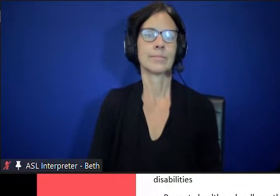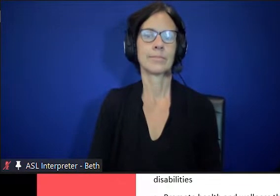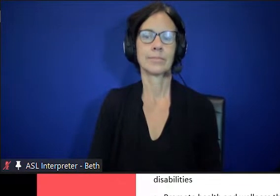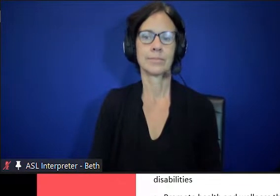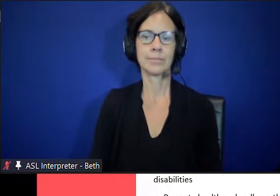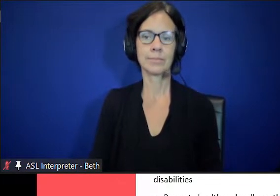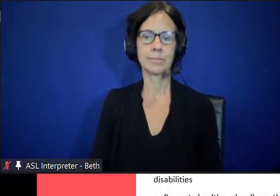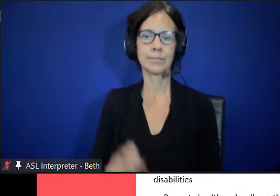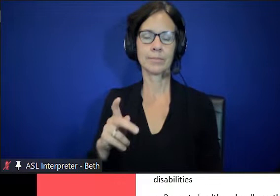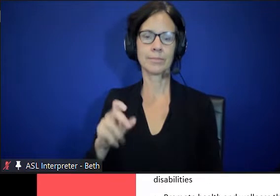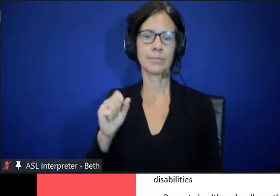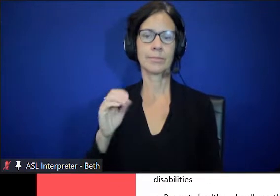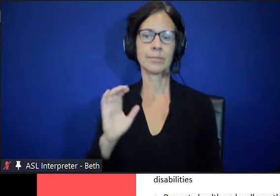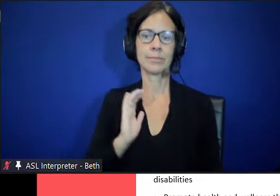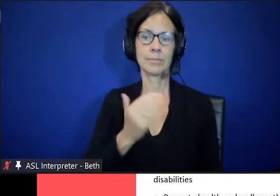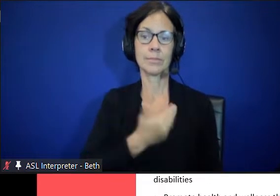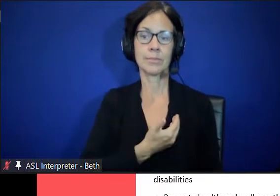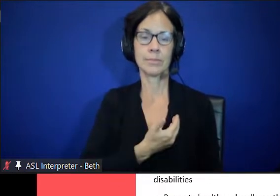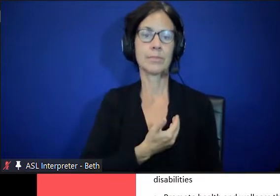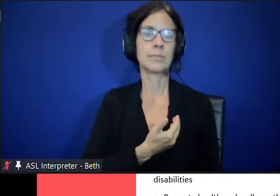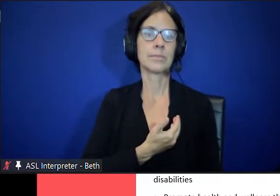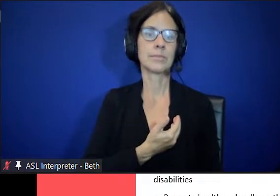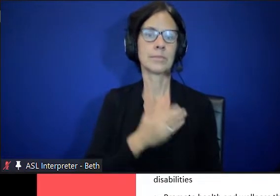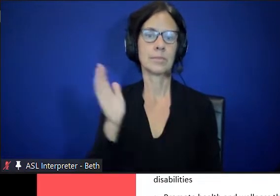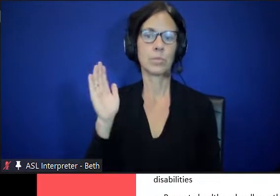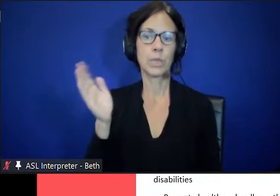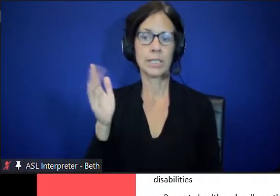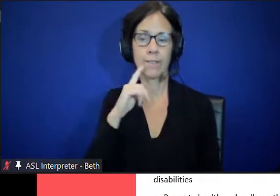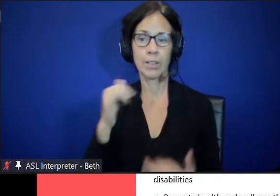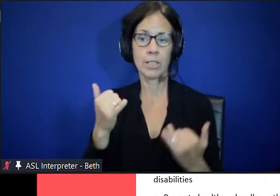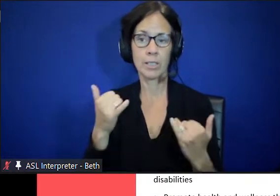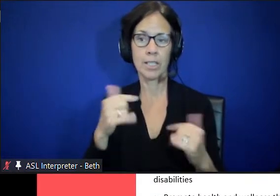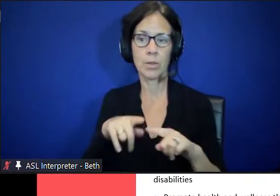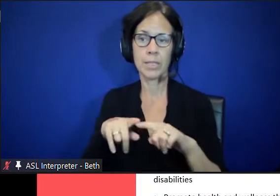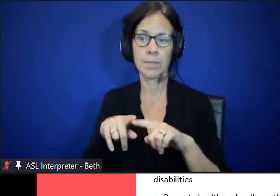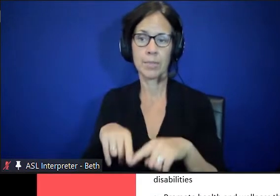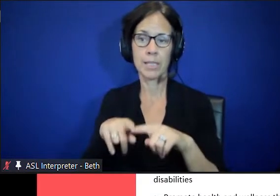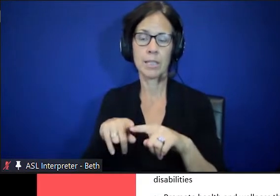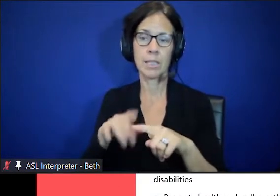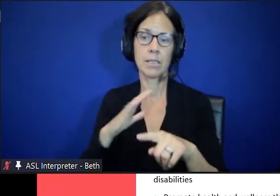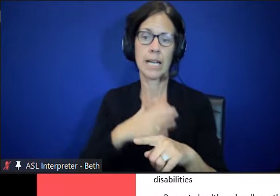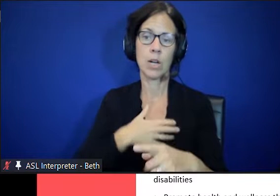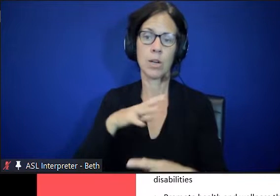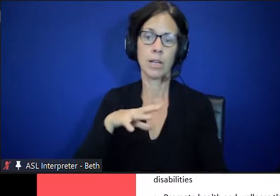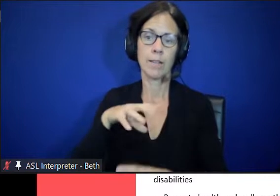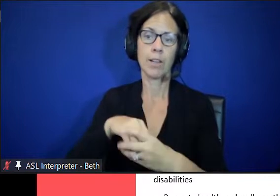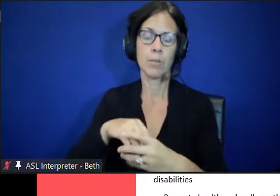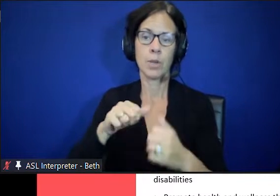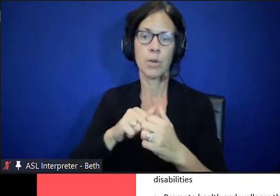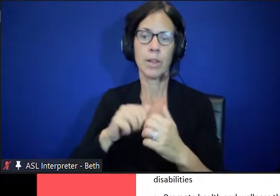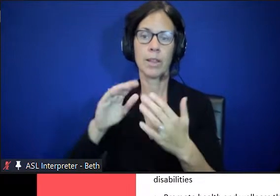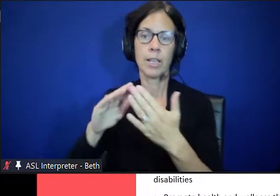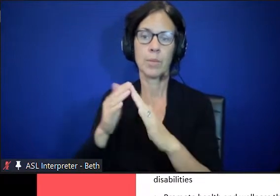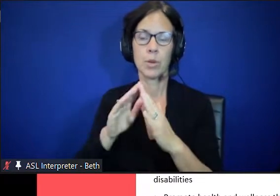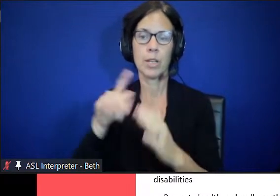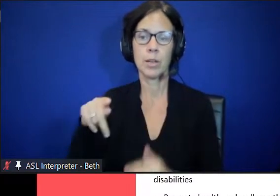Okay, so our presentation for today was based on our involvement with our community